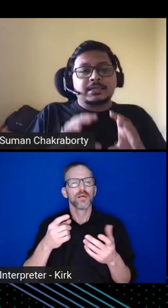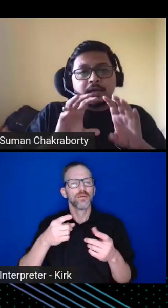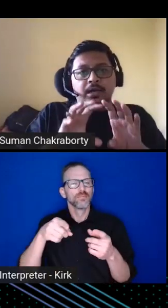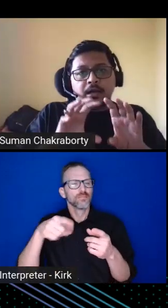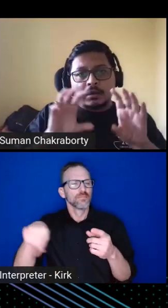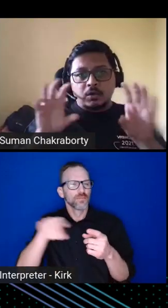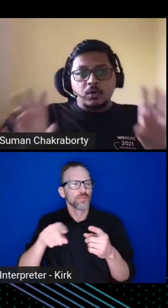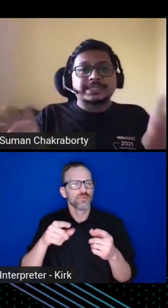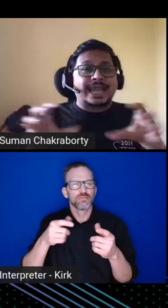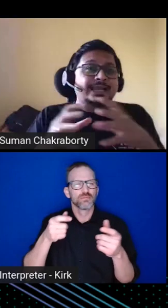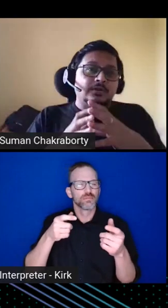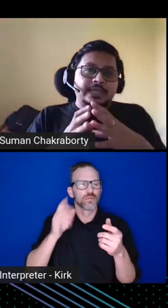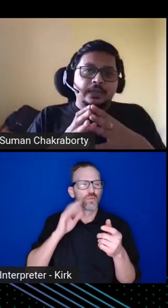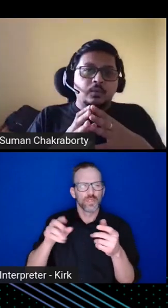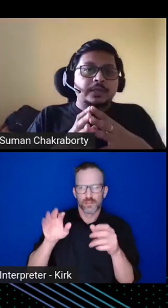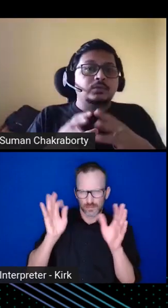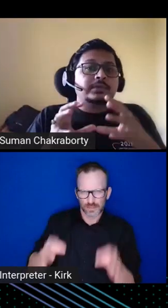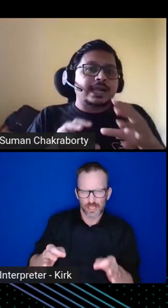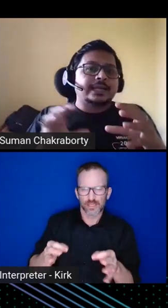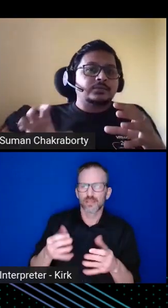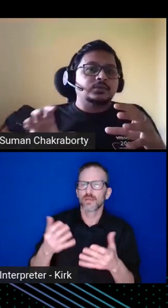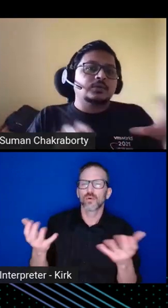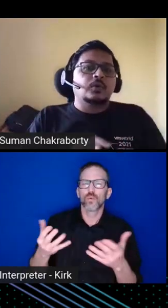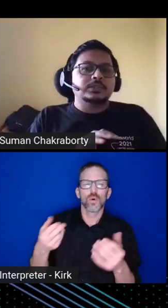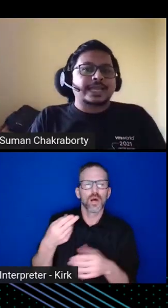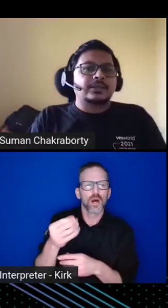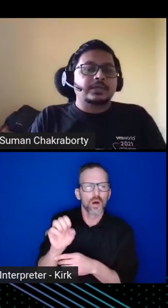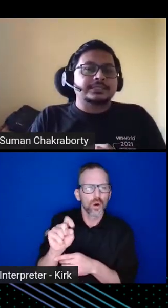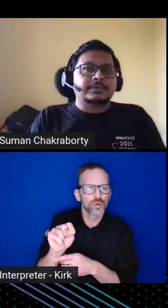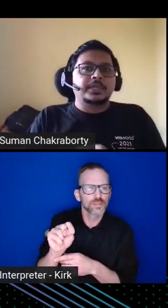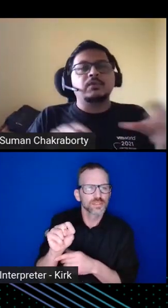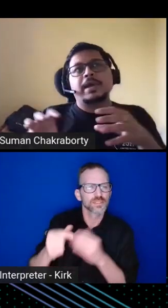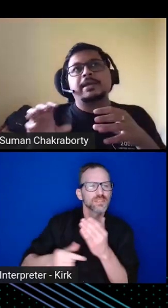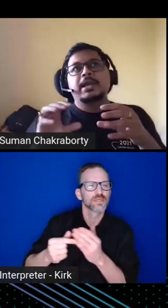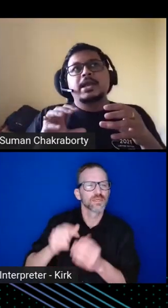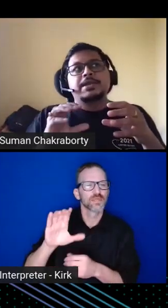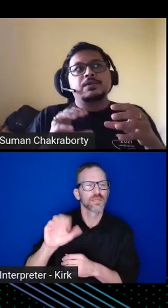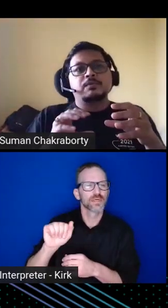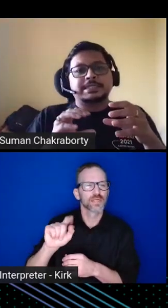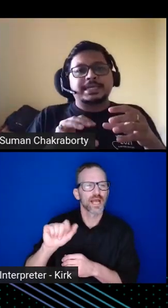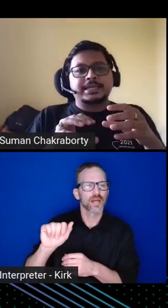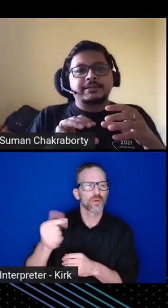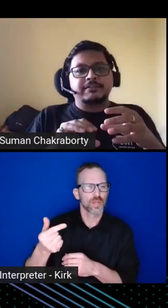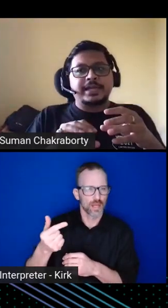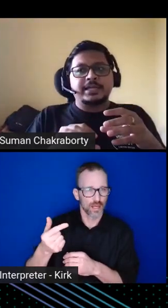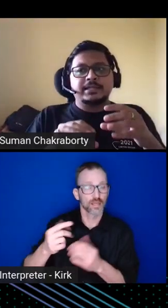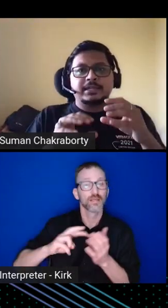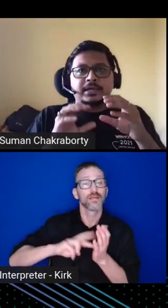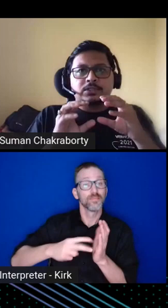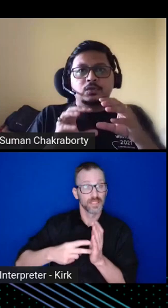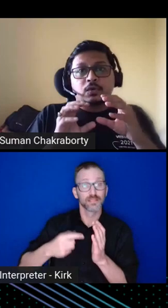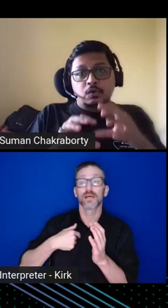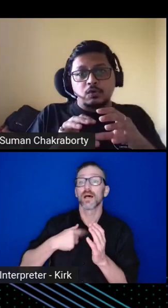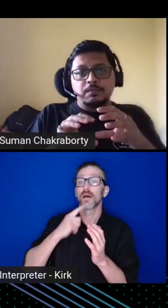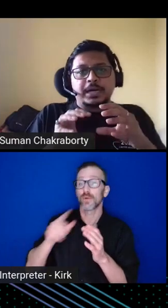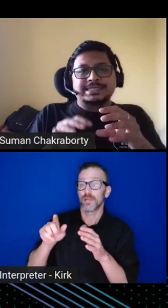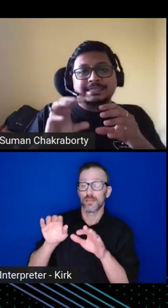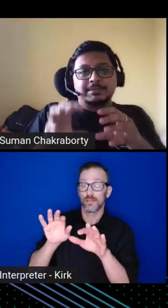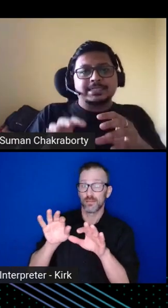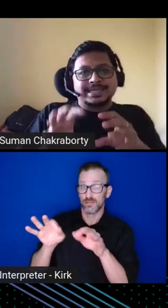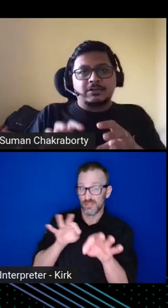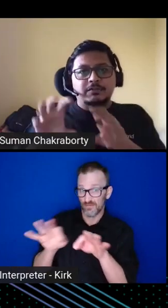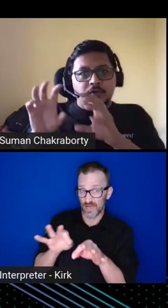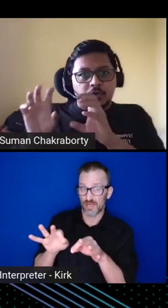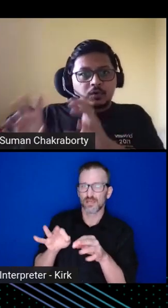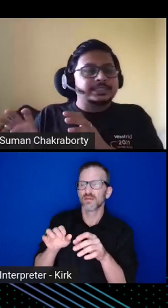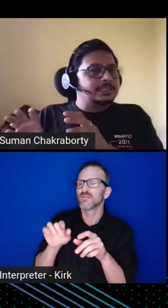is the host catalog that you want to target to. So host catalog is something where you basically define to group a